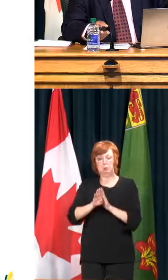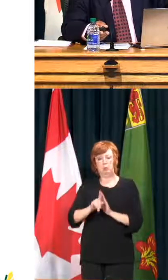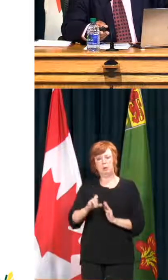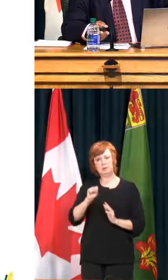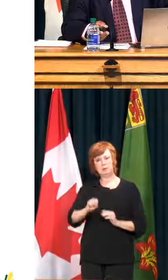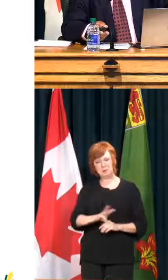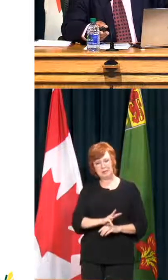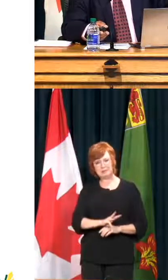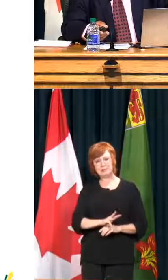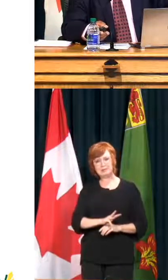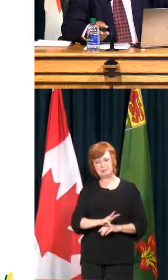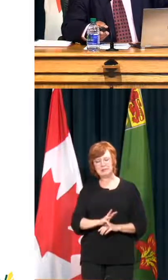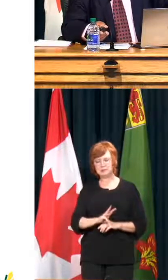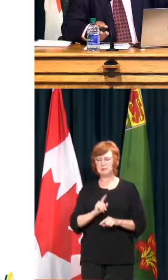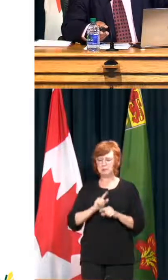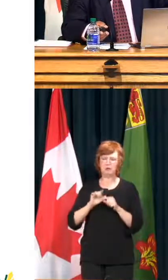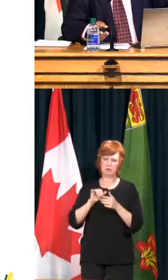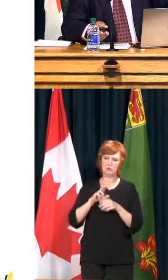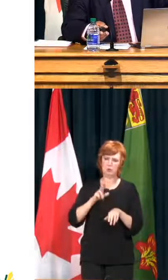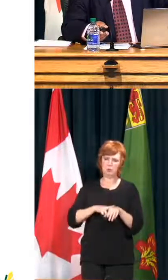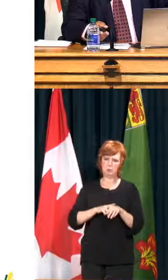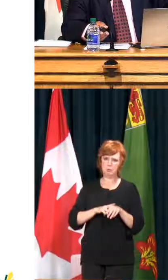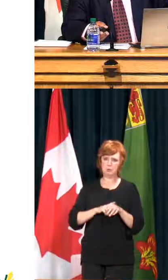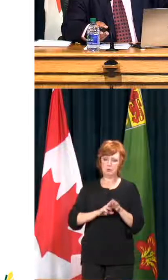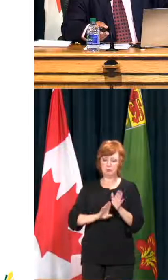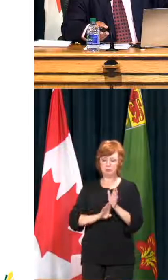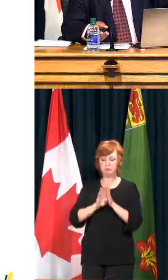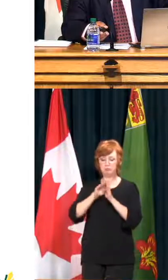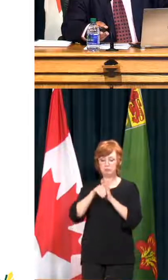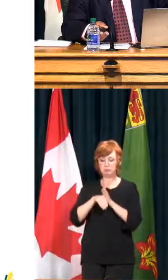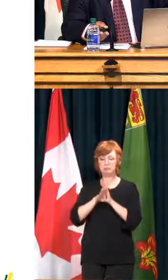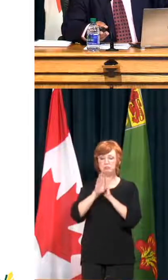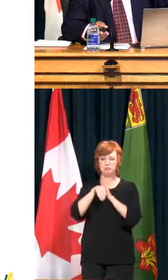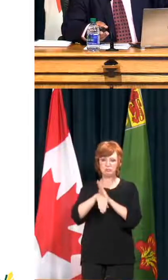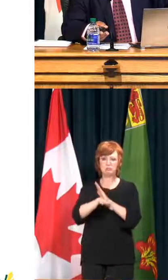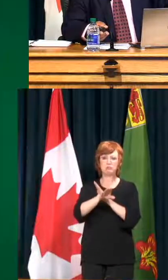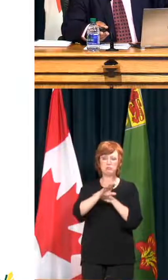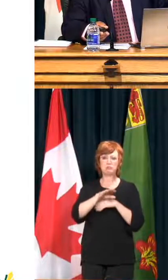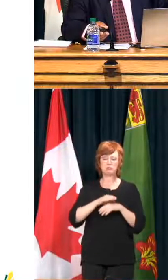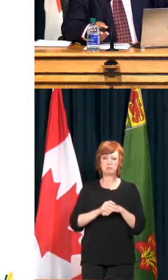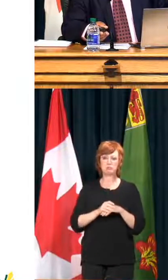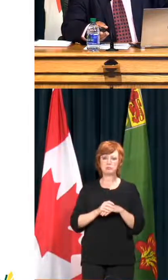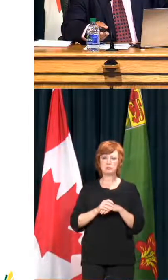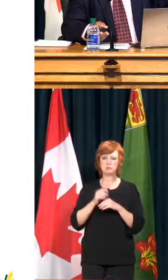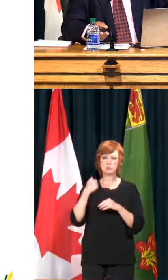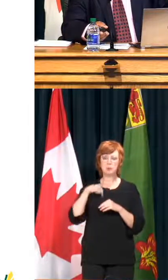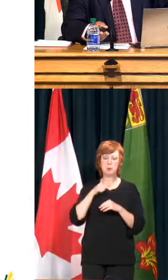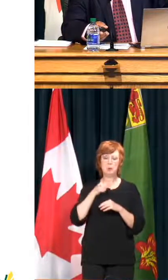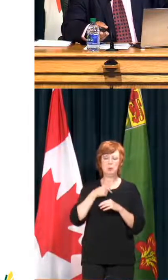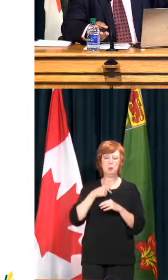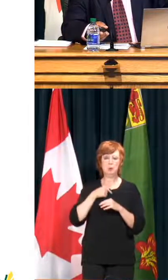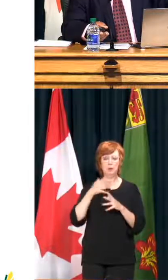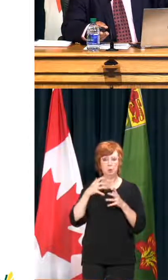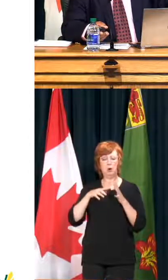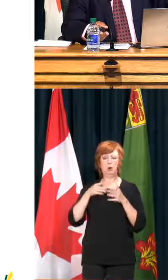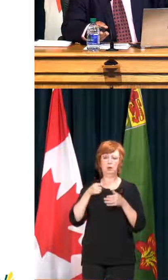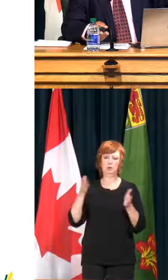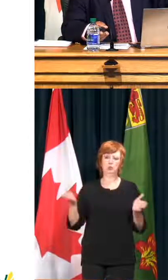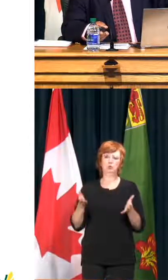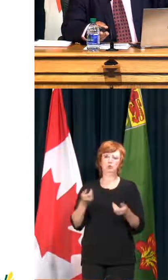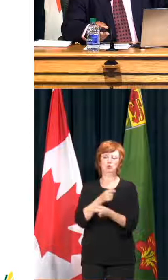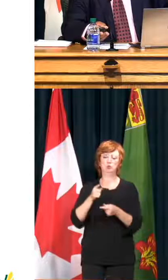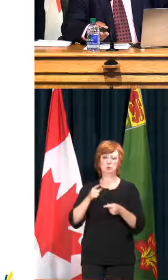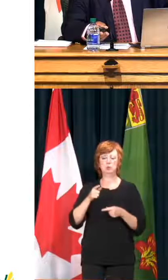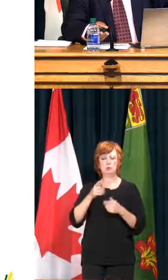to see this as we move forward. And I think our intent is to encourage people to seek testing if they're symptomatic, for public